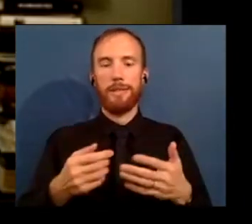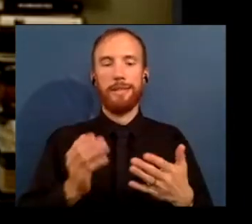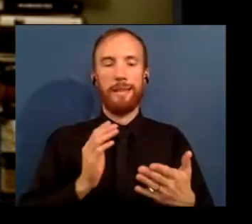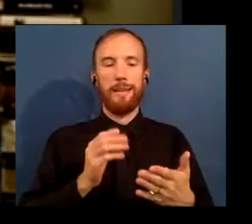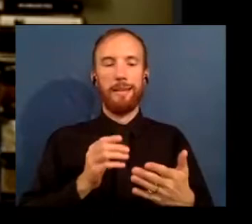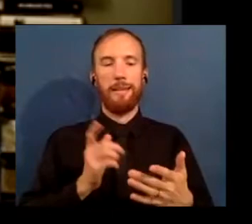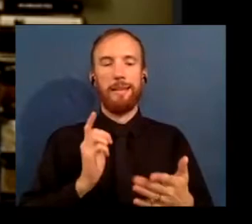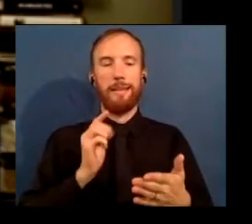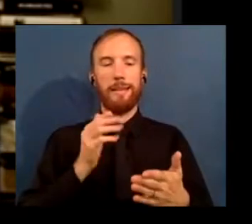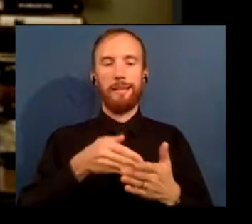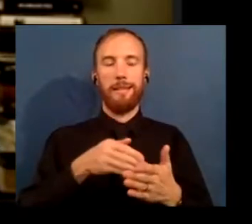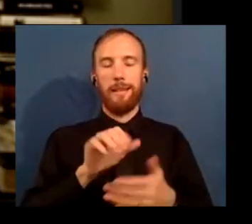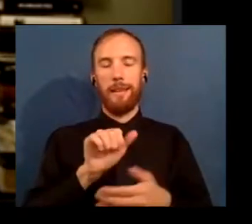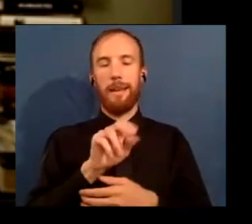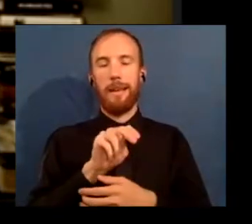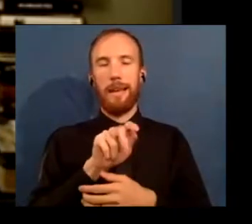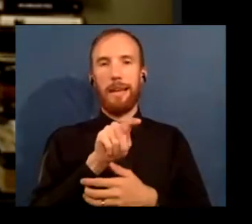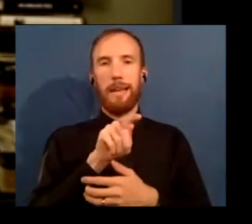antiimperialistweek.org, I think.